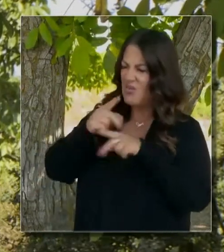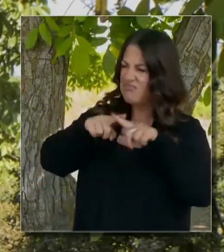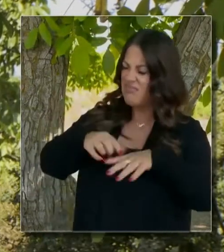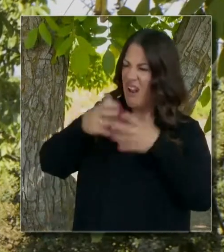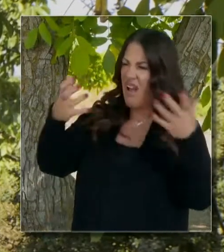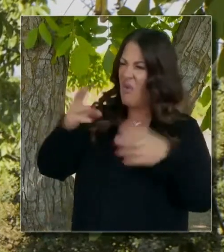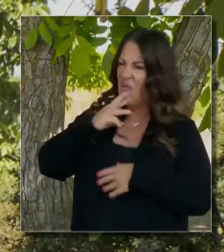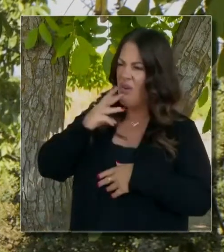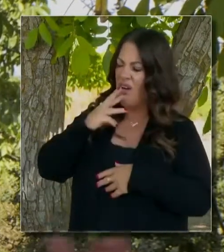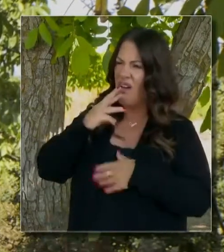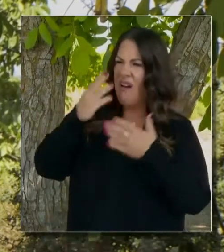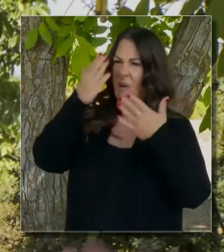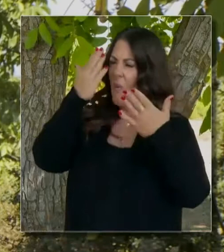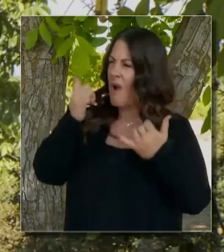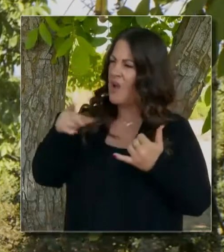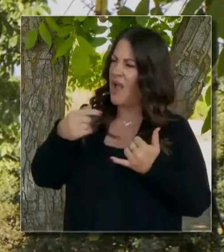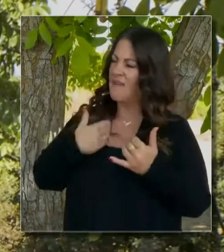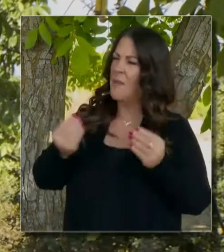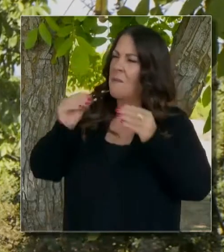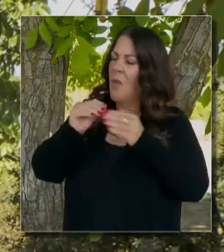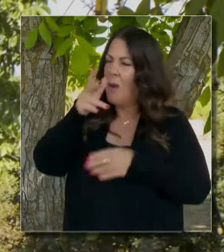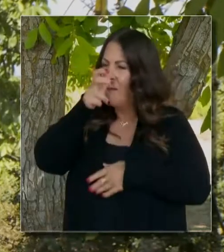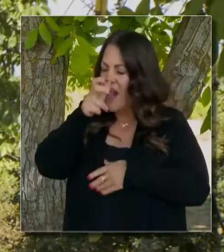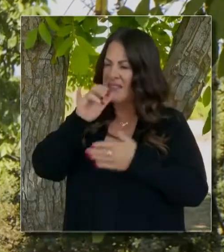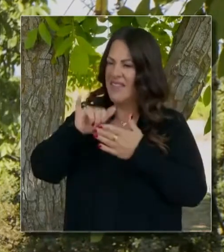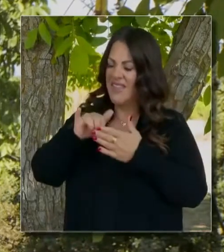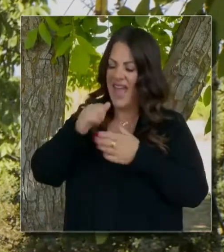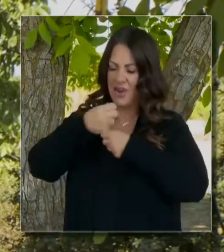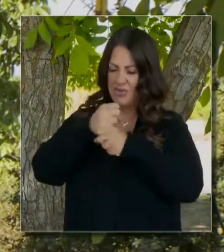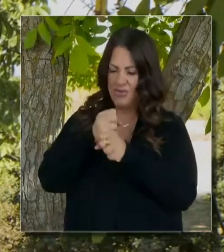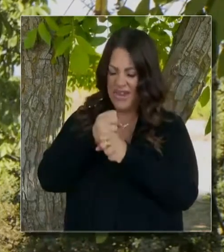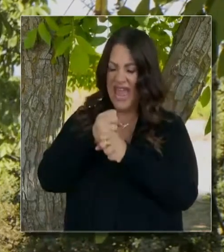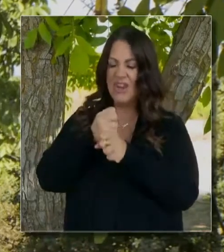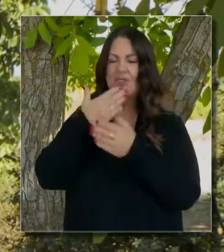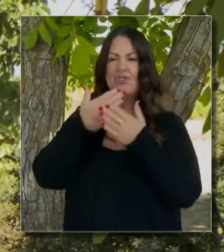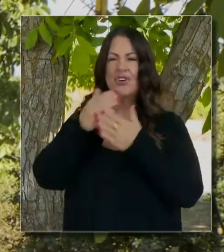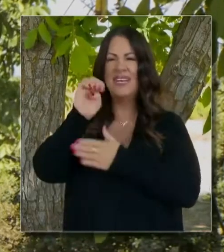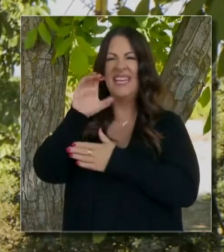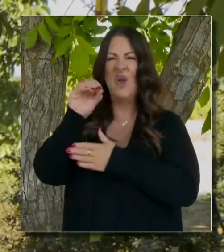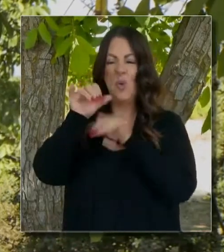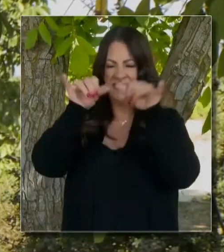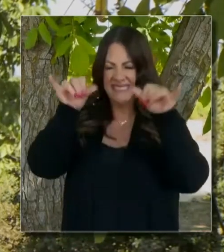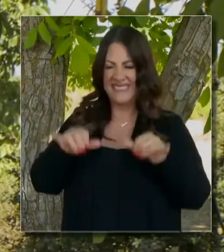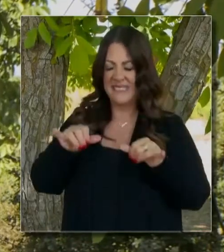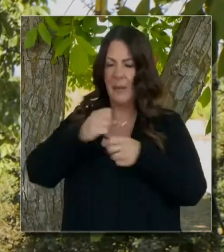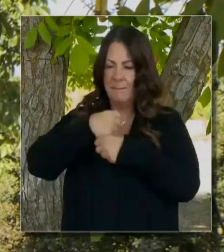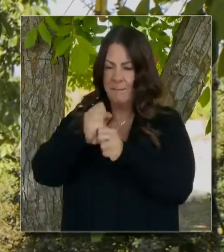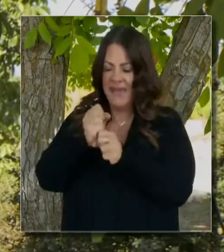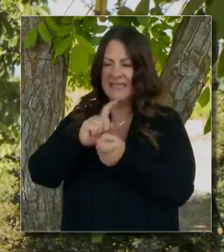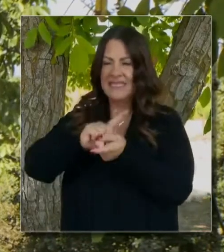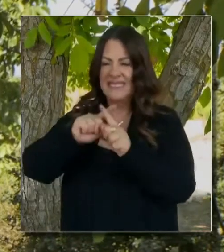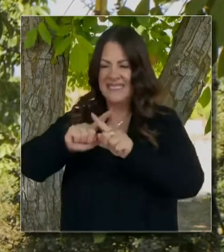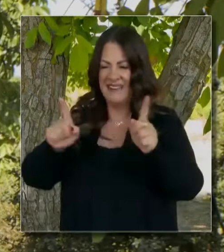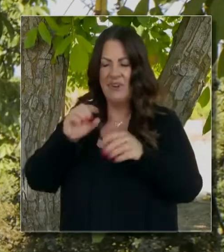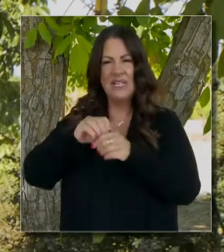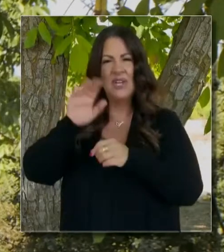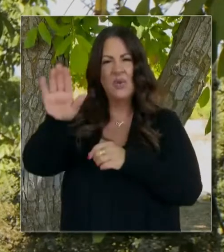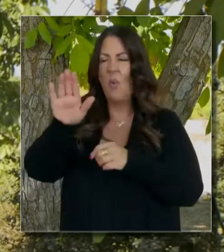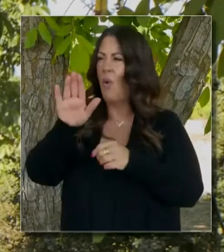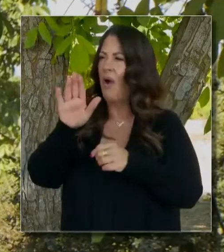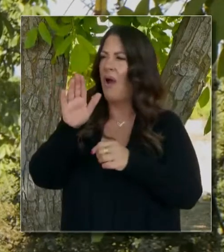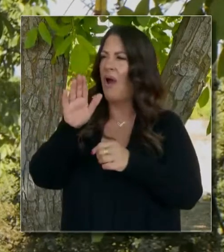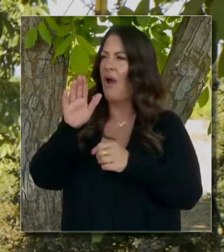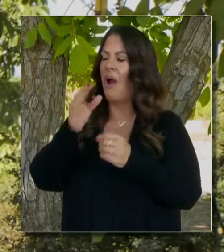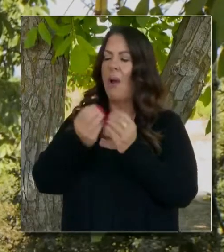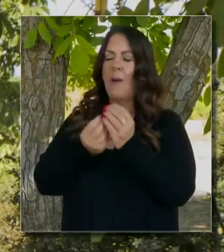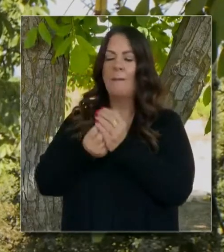more insects pollinating your plants? Why are things a little bit greener even during these drought